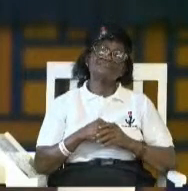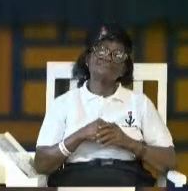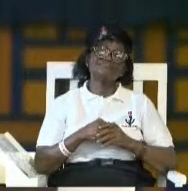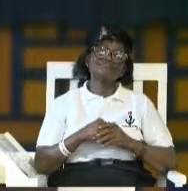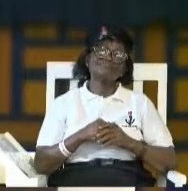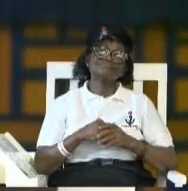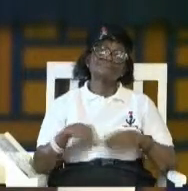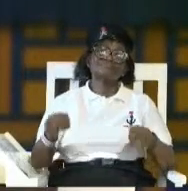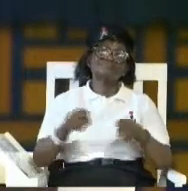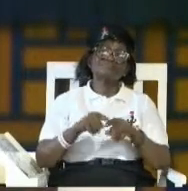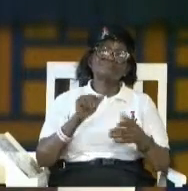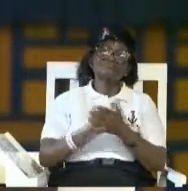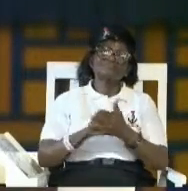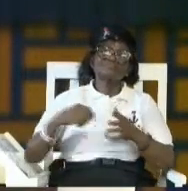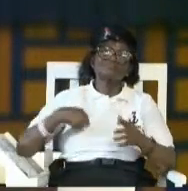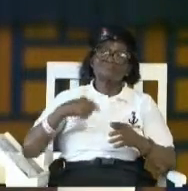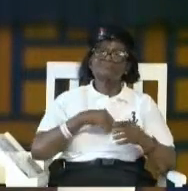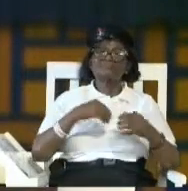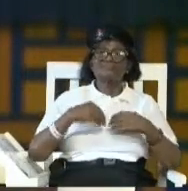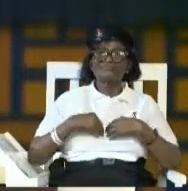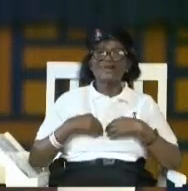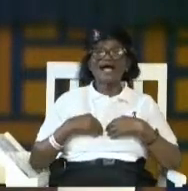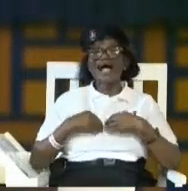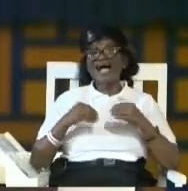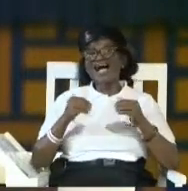So that we have more than sufficient food.